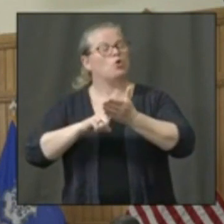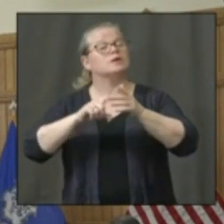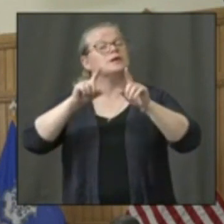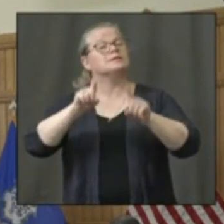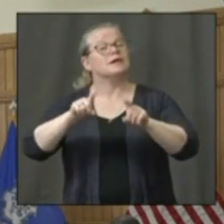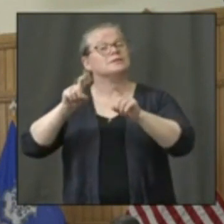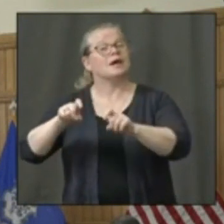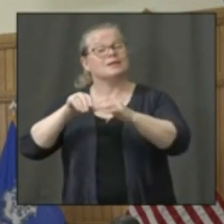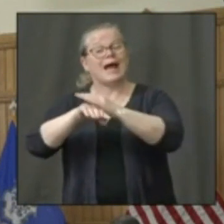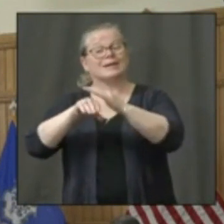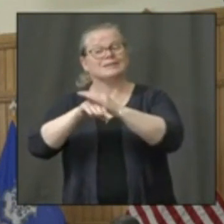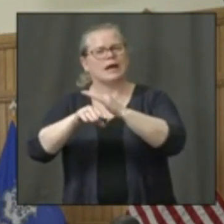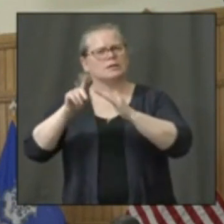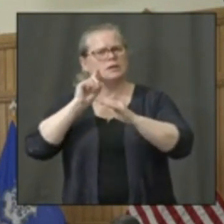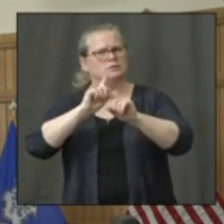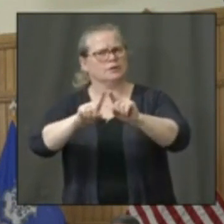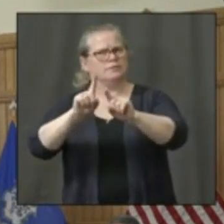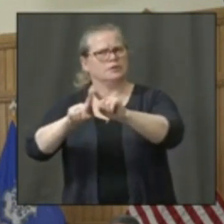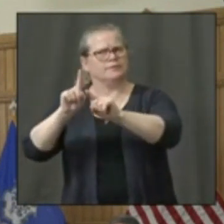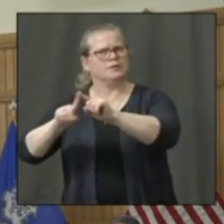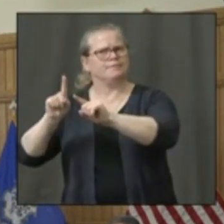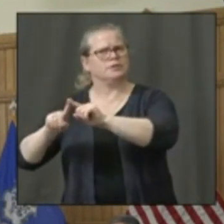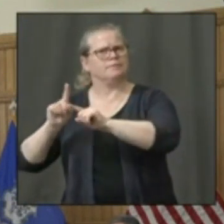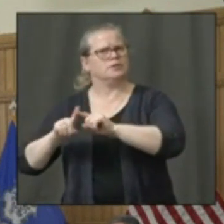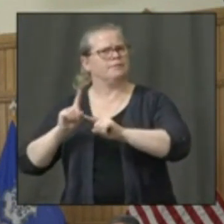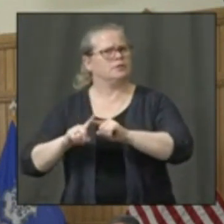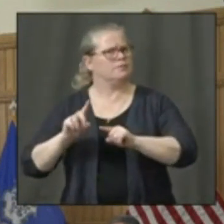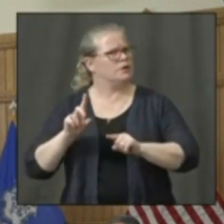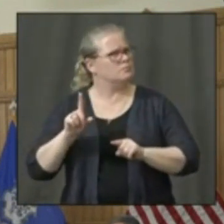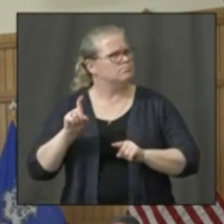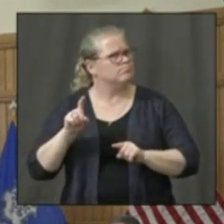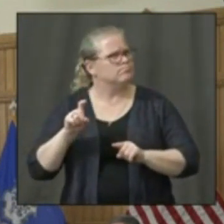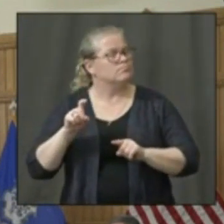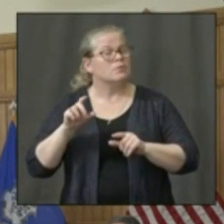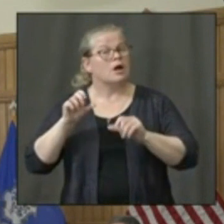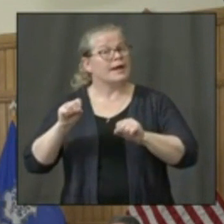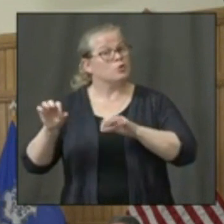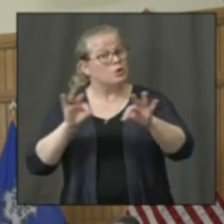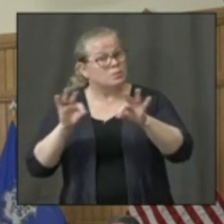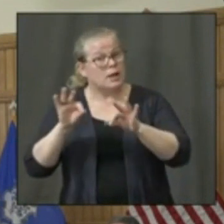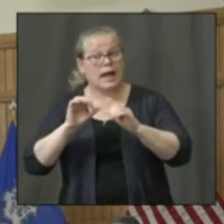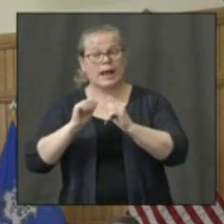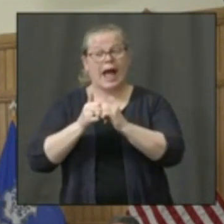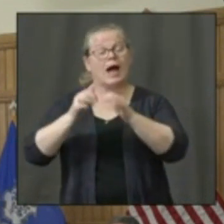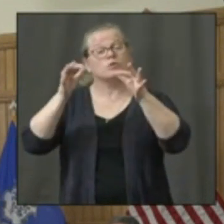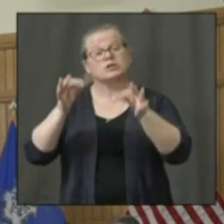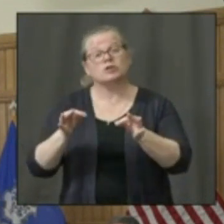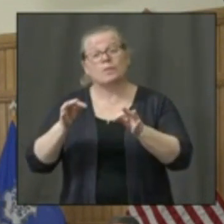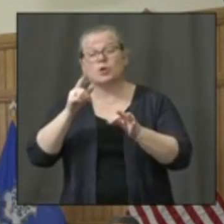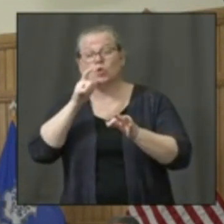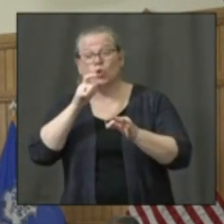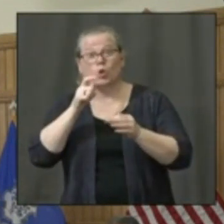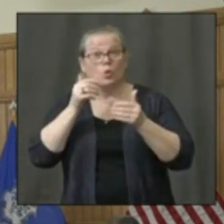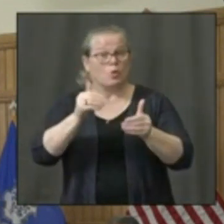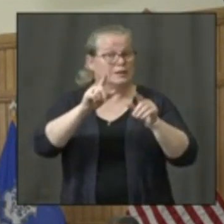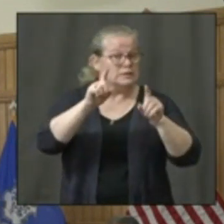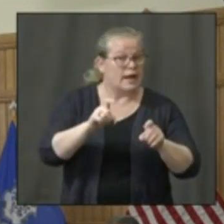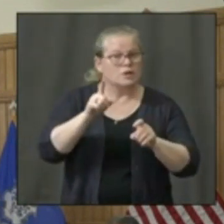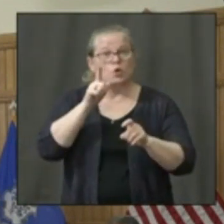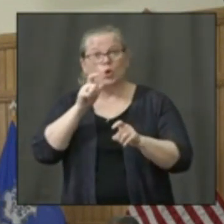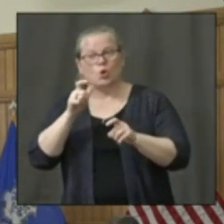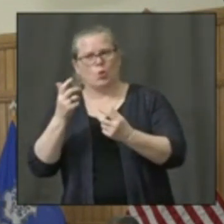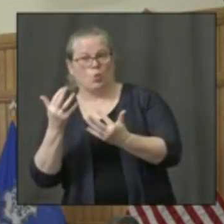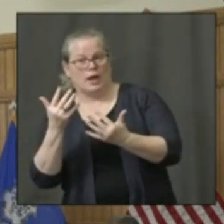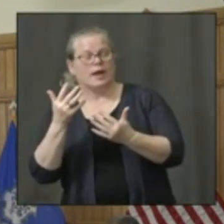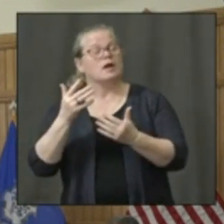far as access to testing. Can you talk a little bit about how it's determined who gets tested? And do you have a total number of